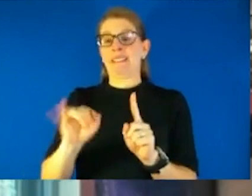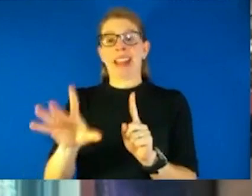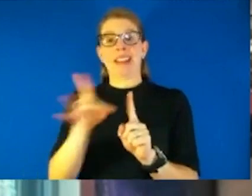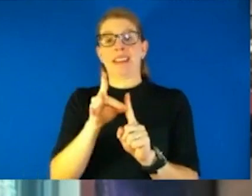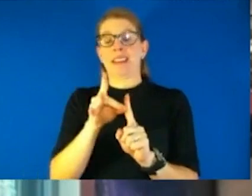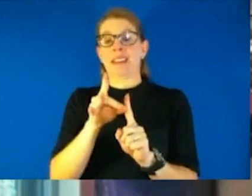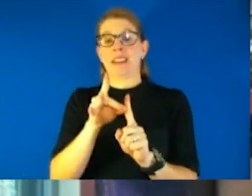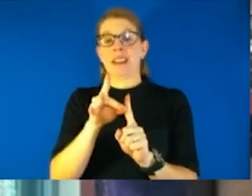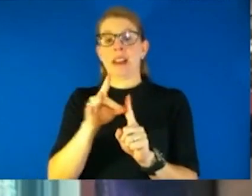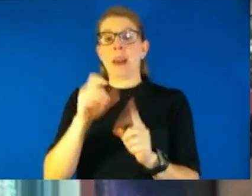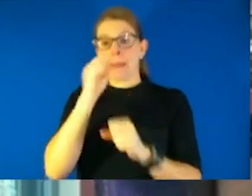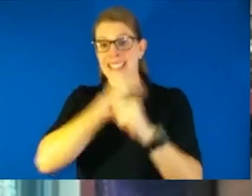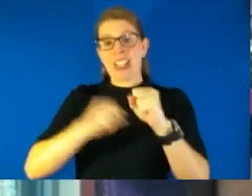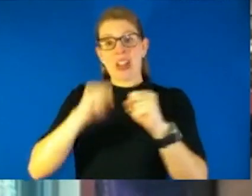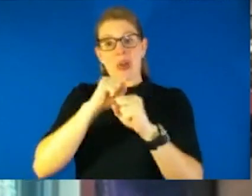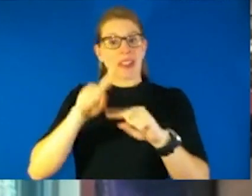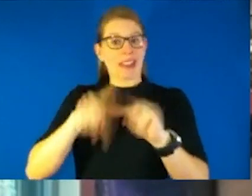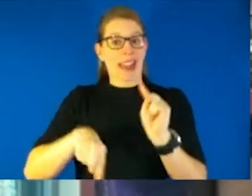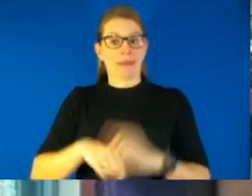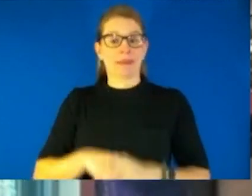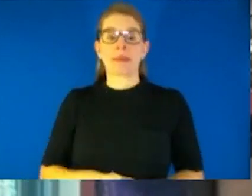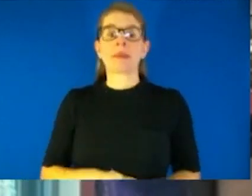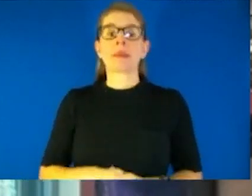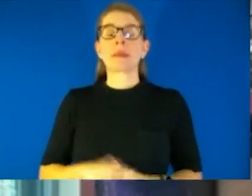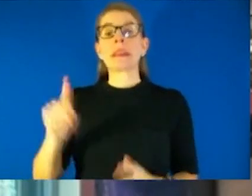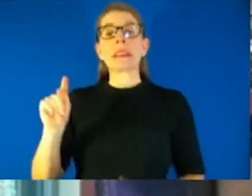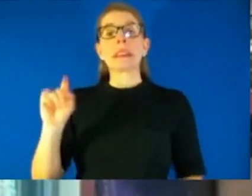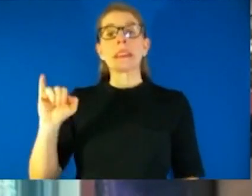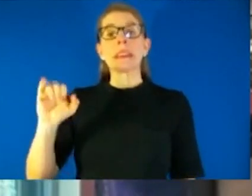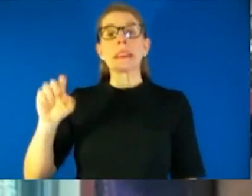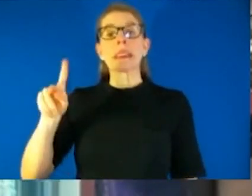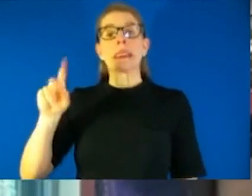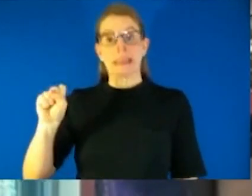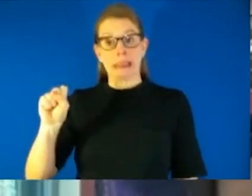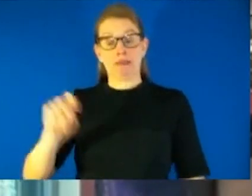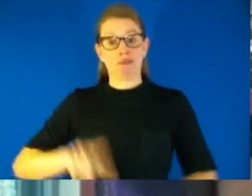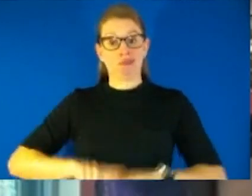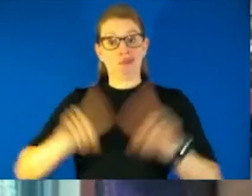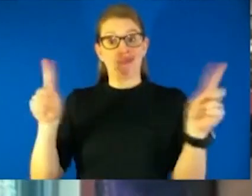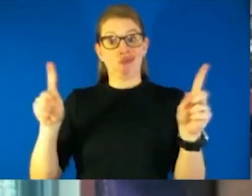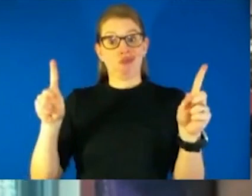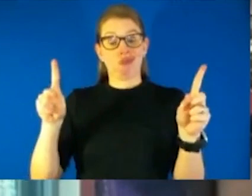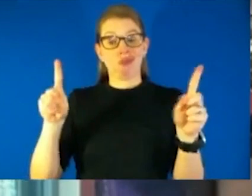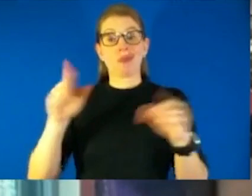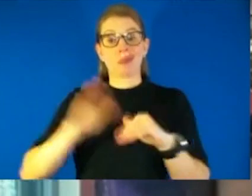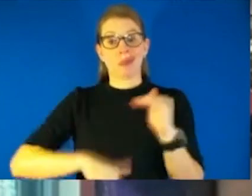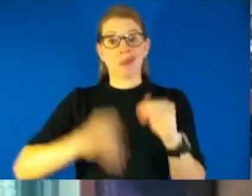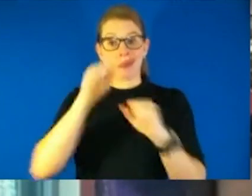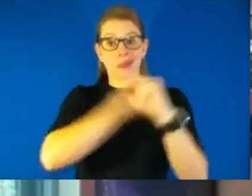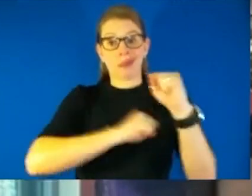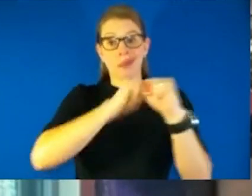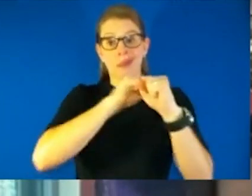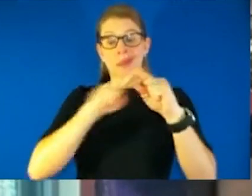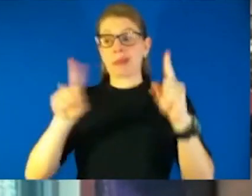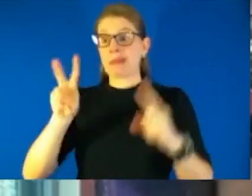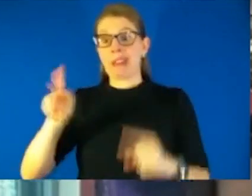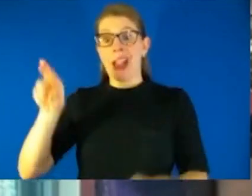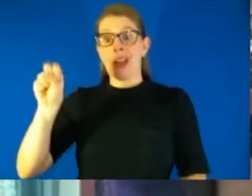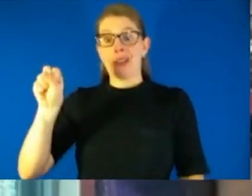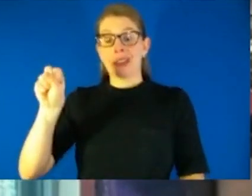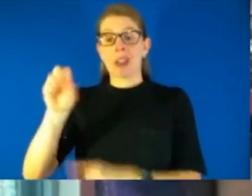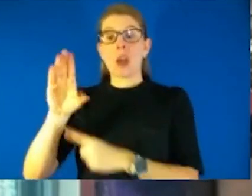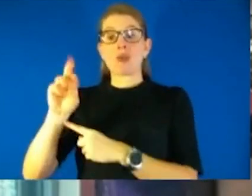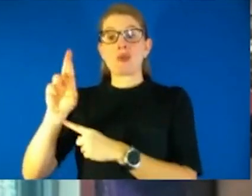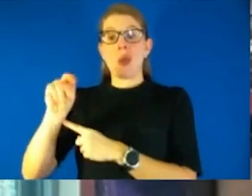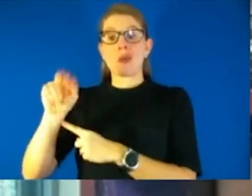by mosquitoes. Ticks are obviously very different from mosquitoes, but this group of viruses, these